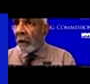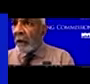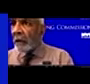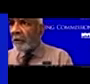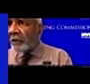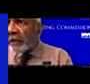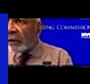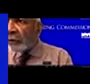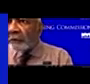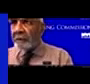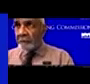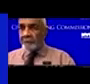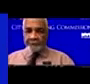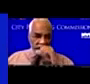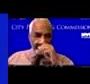Commissioner De La Hoos.